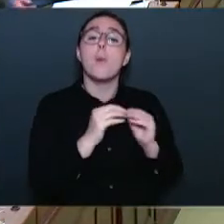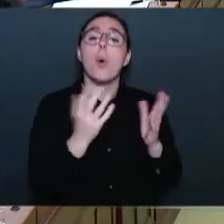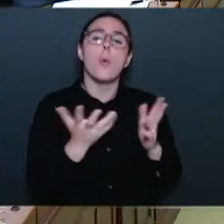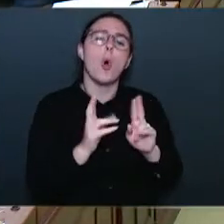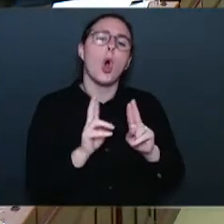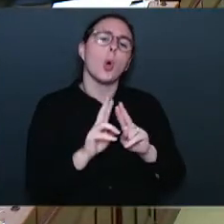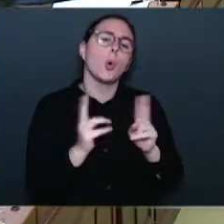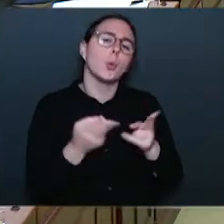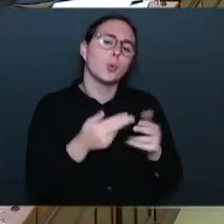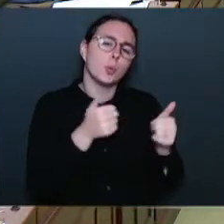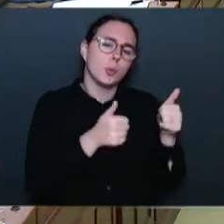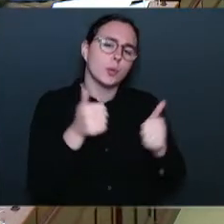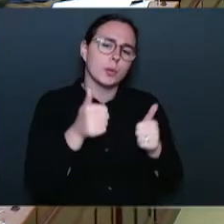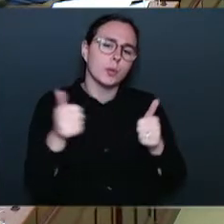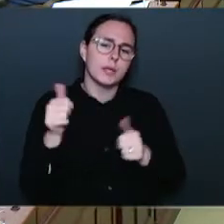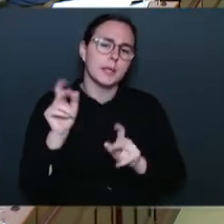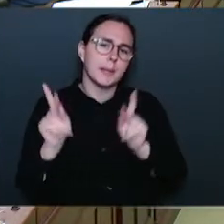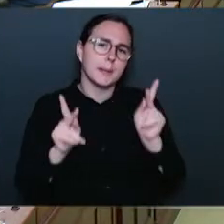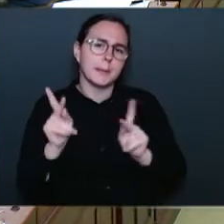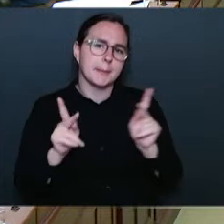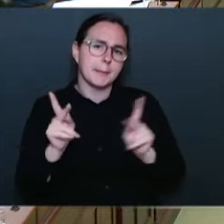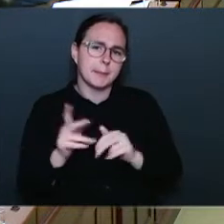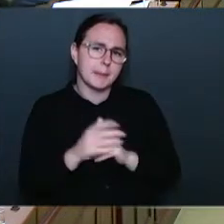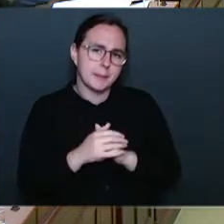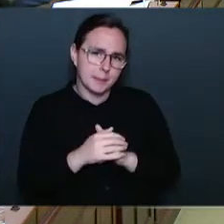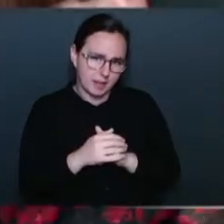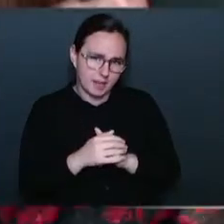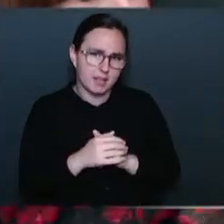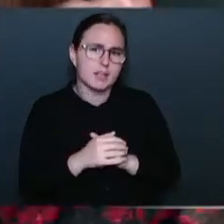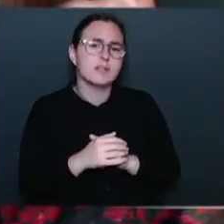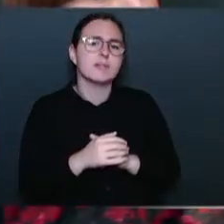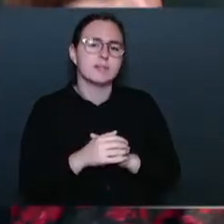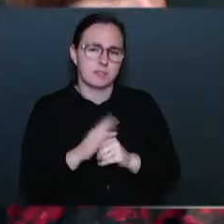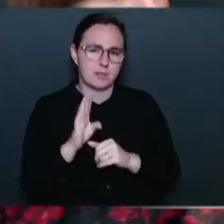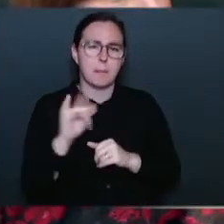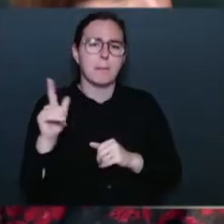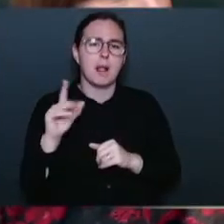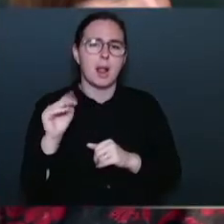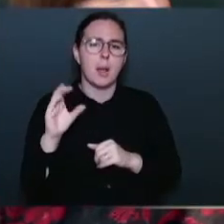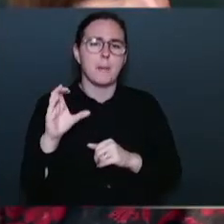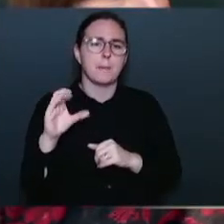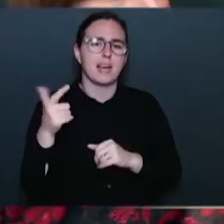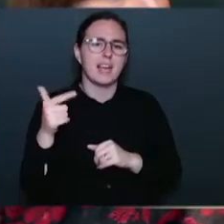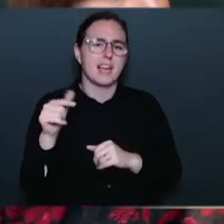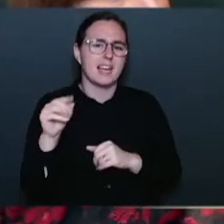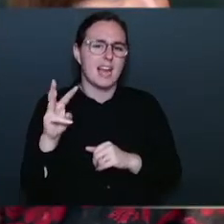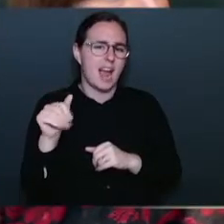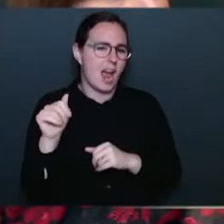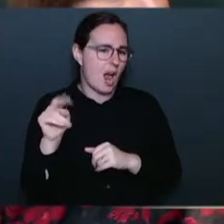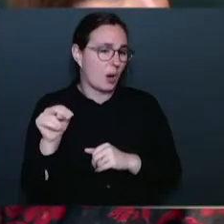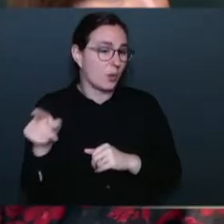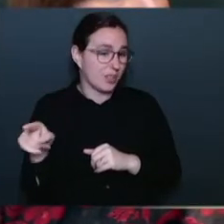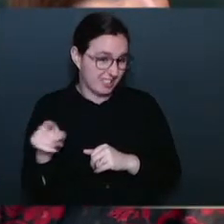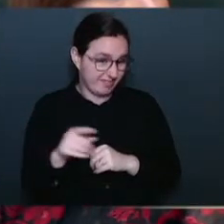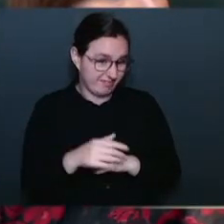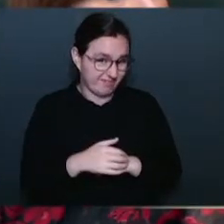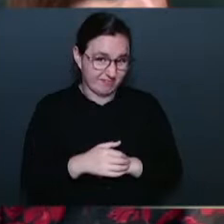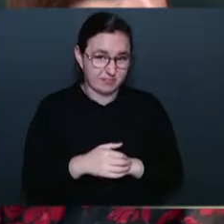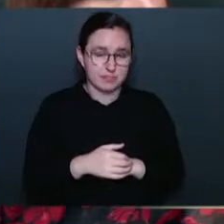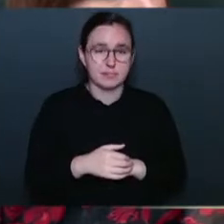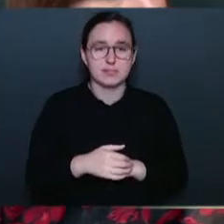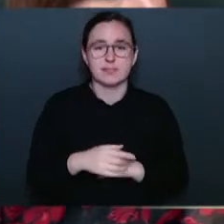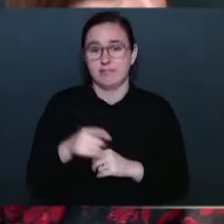order The Honorable member for Calgary Glenmore thank you Mr Speaker and again thank you to the minister for the answer